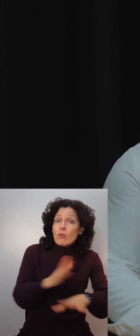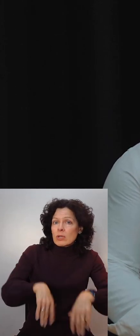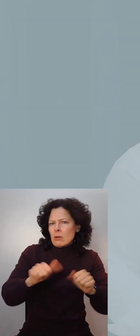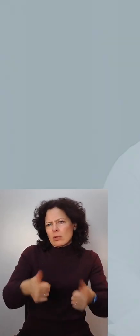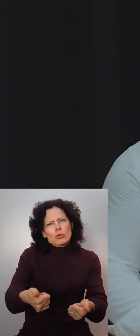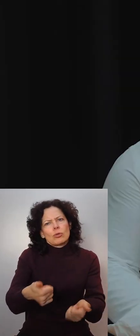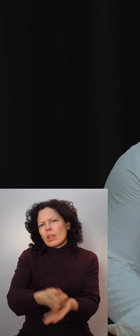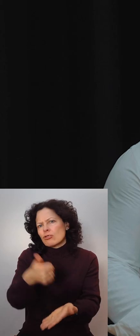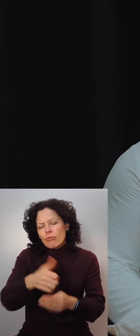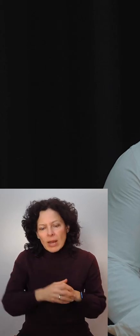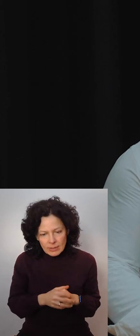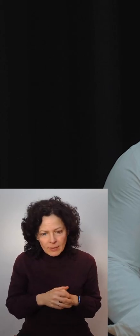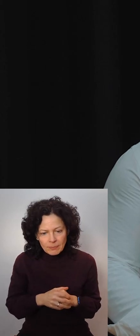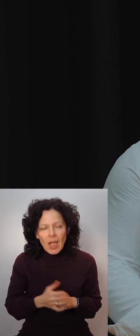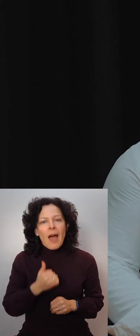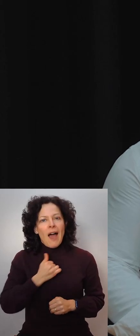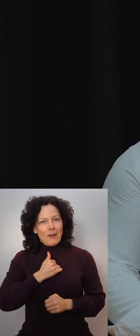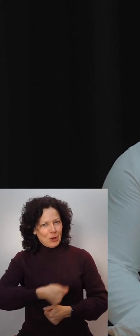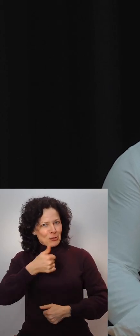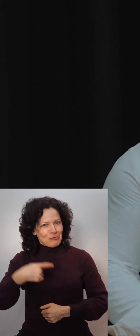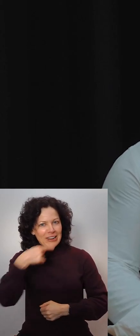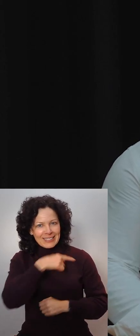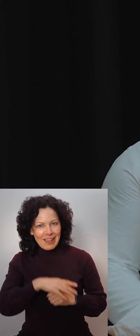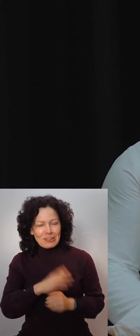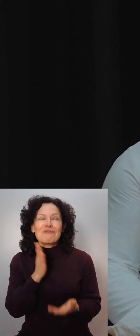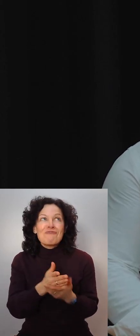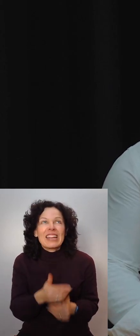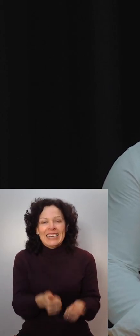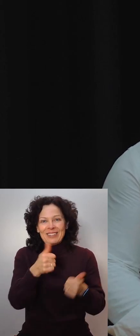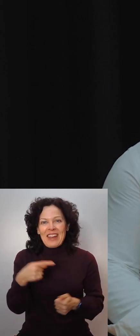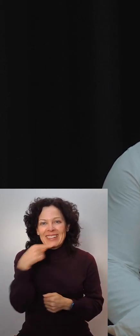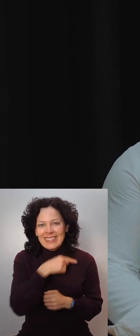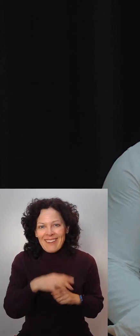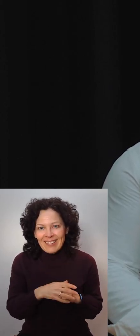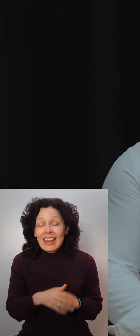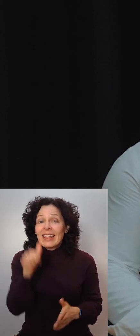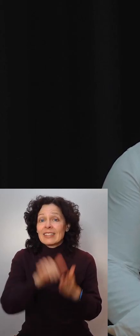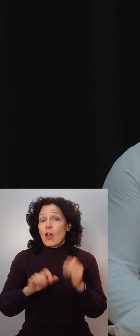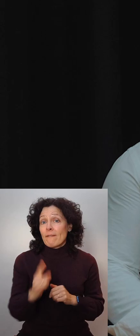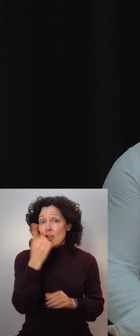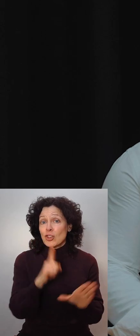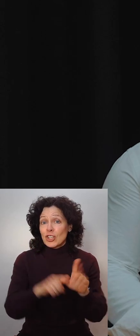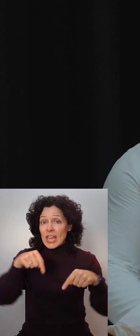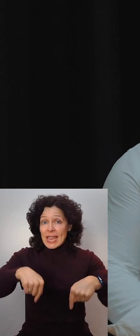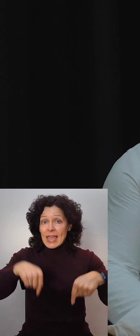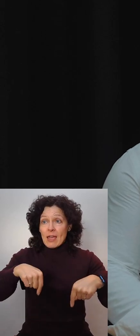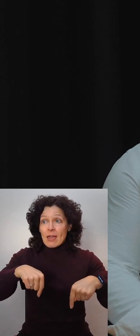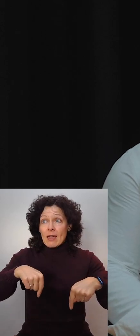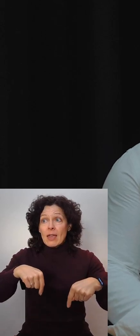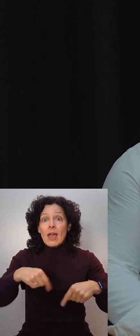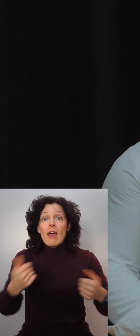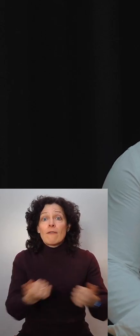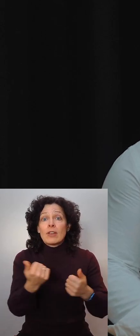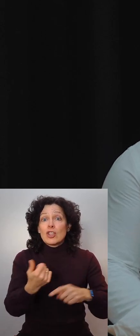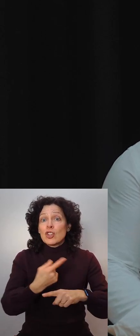great, Oh, he's a great son. I got a really great son. Obviously, he started his first year in here. He's finishing next